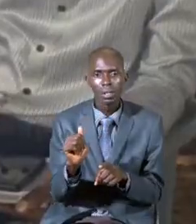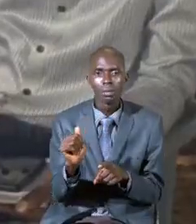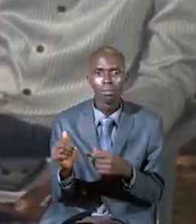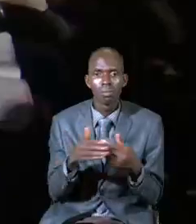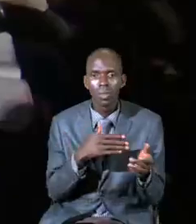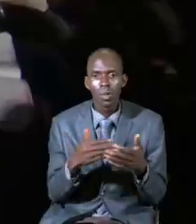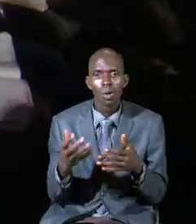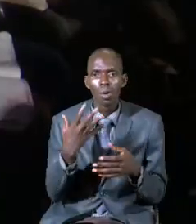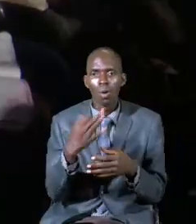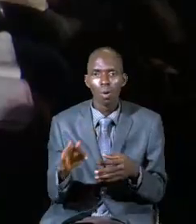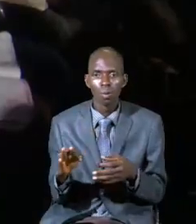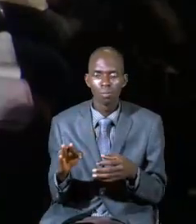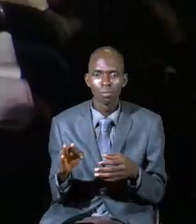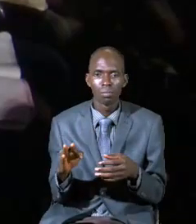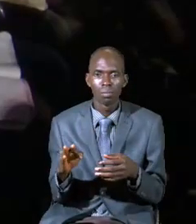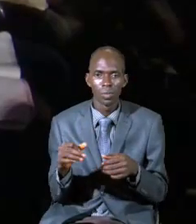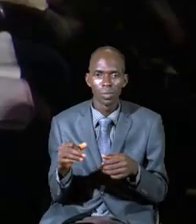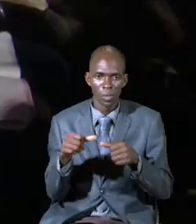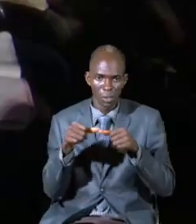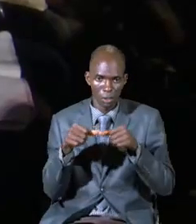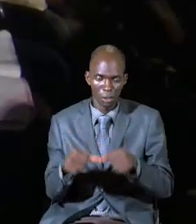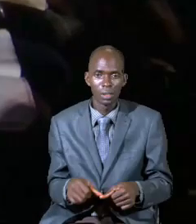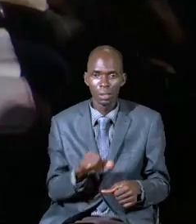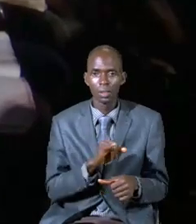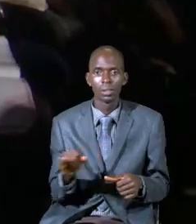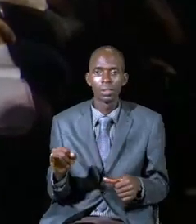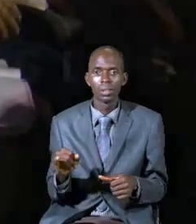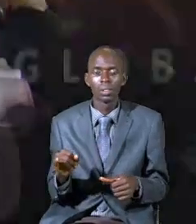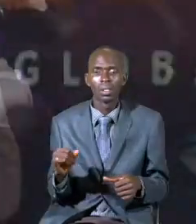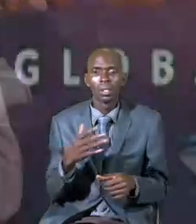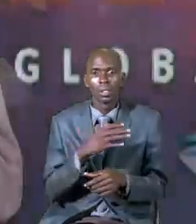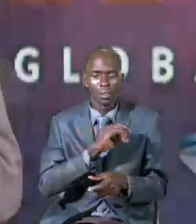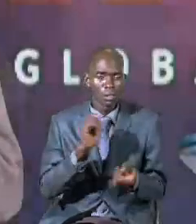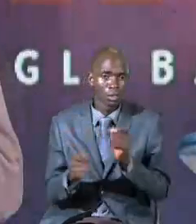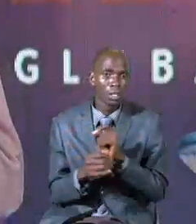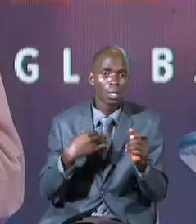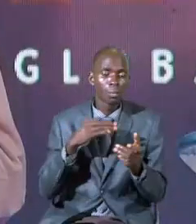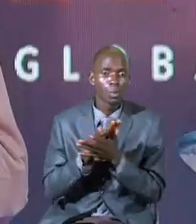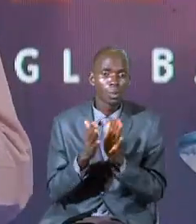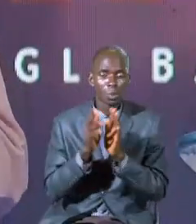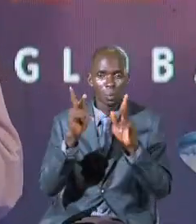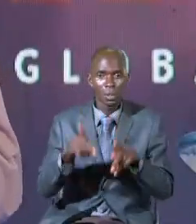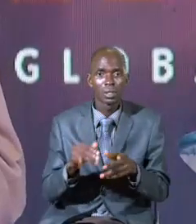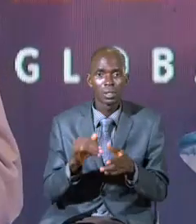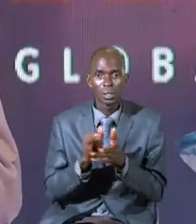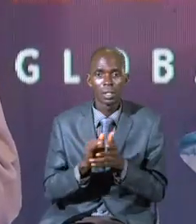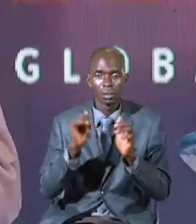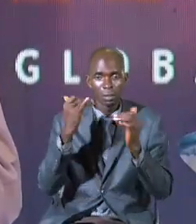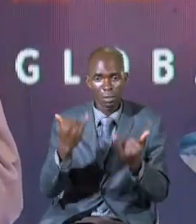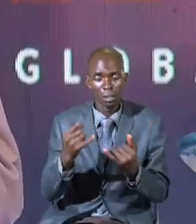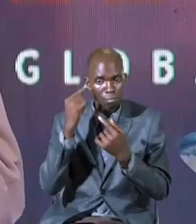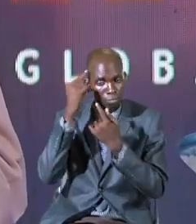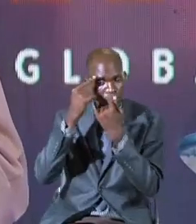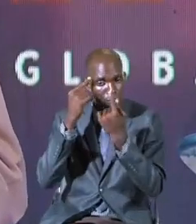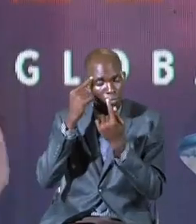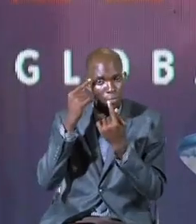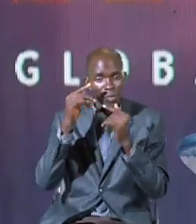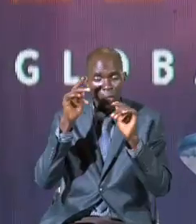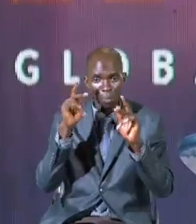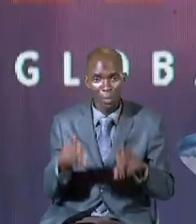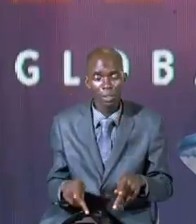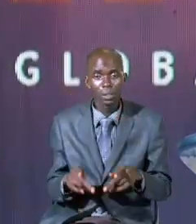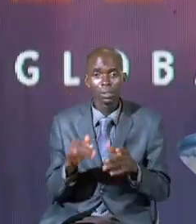now and becoming the person that is thoughtful, the person that is meditative, and the